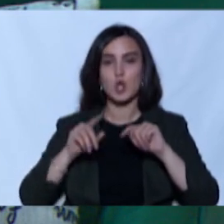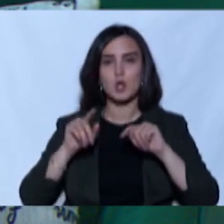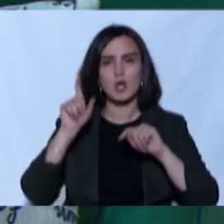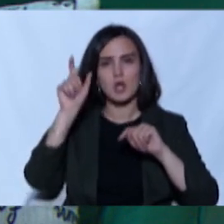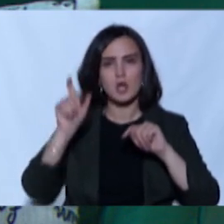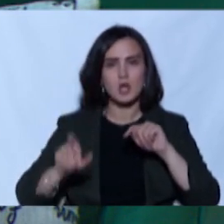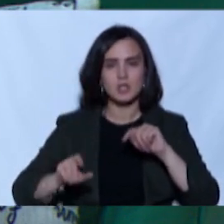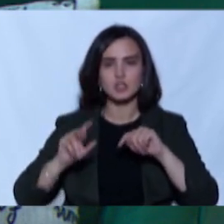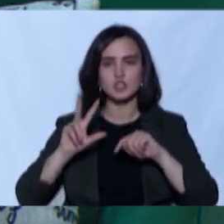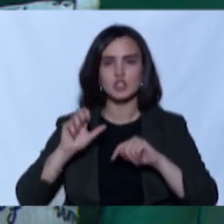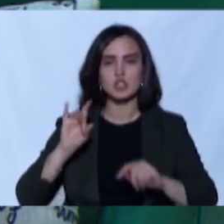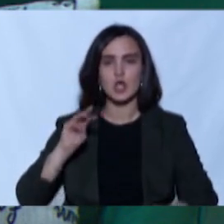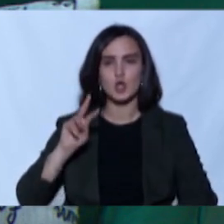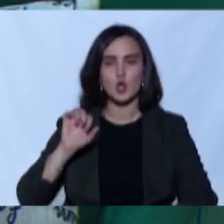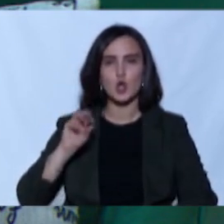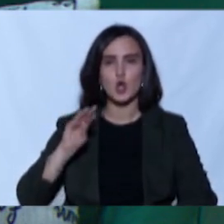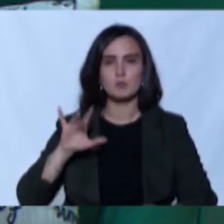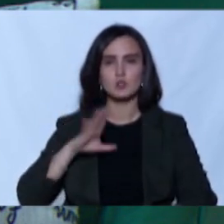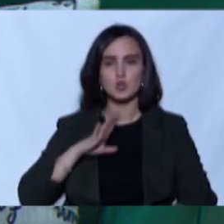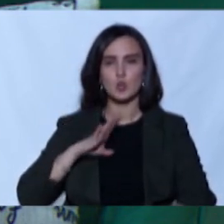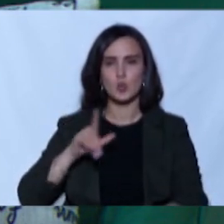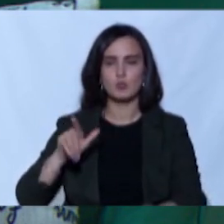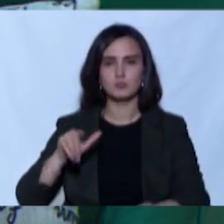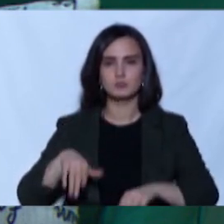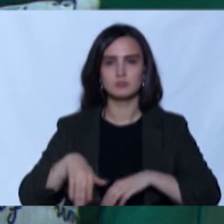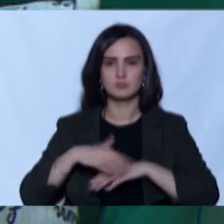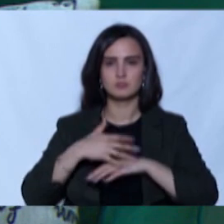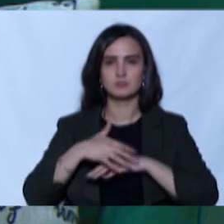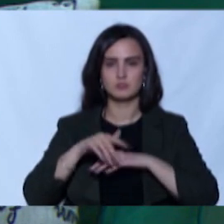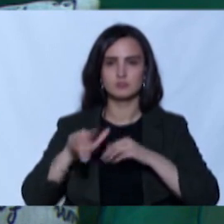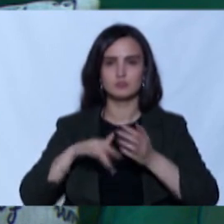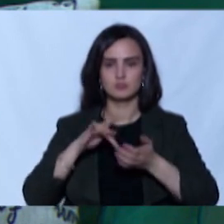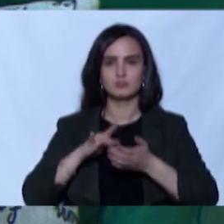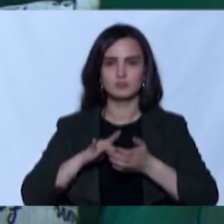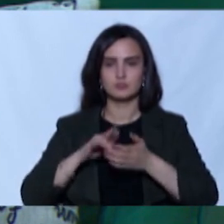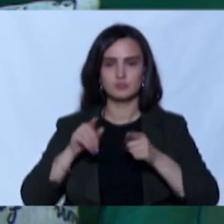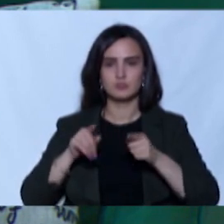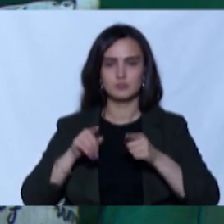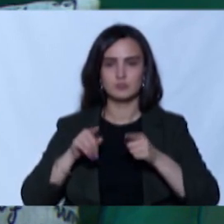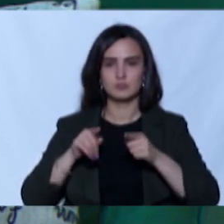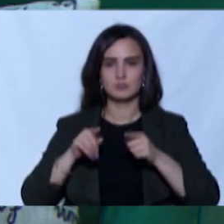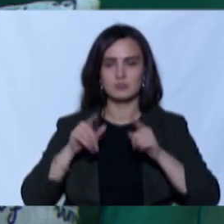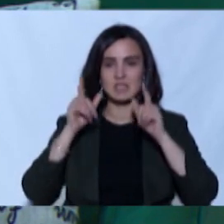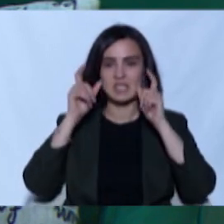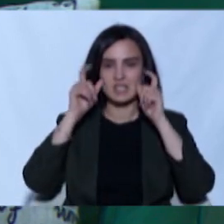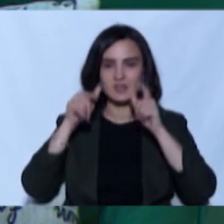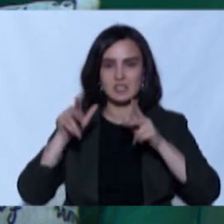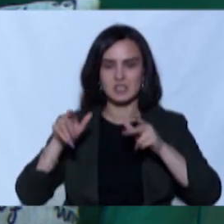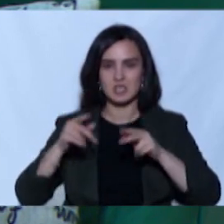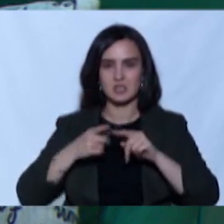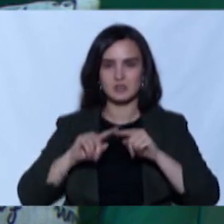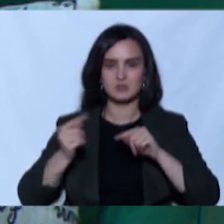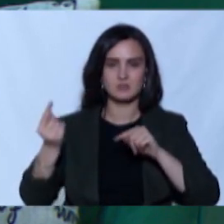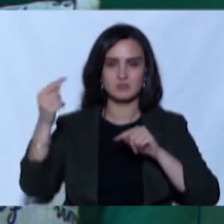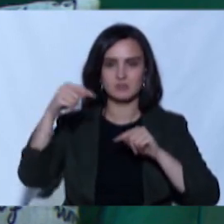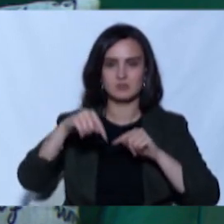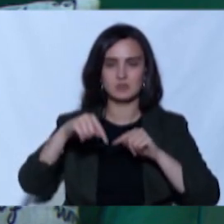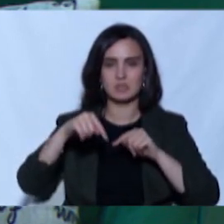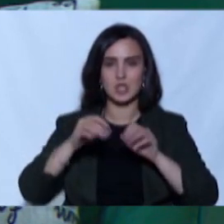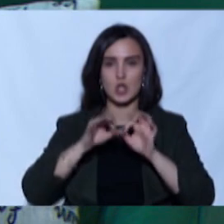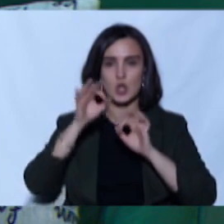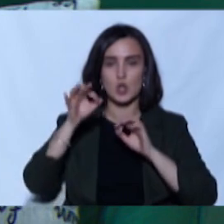is a recluse in a city surrounded by evil. And this evil even comes from places outside of London.